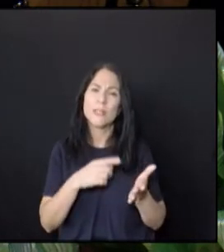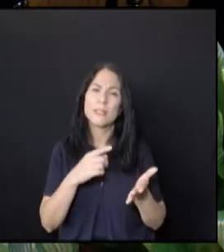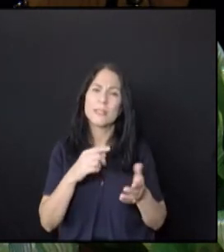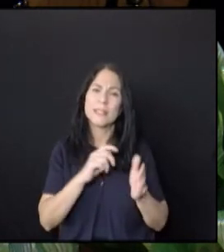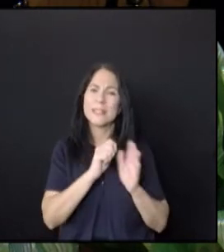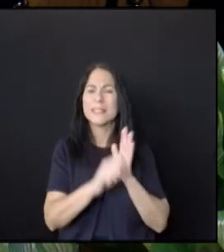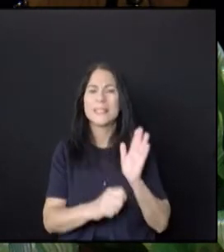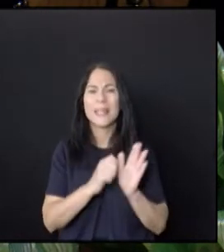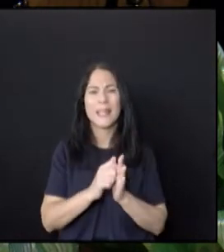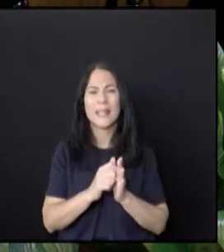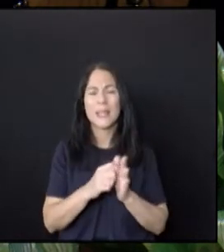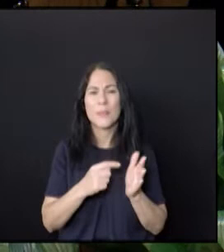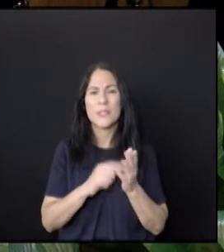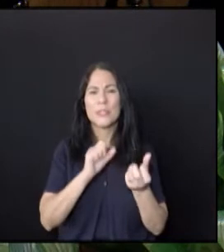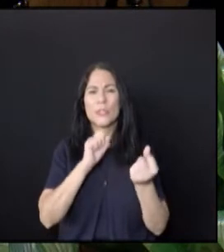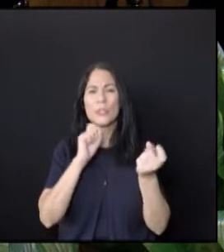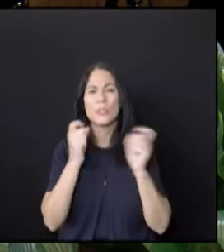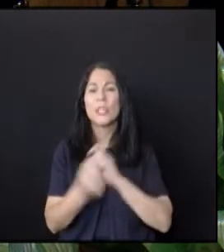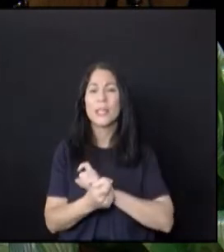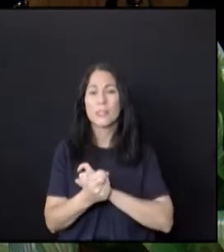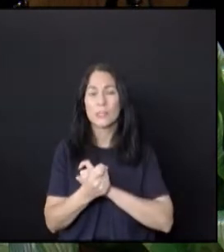change?